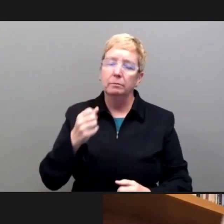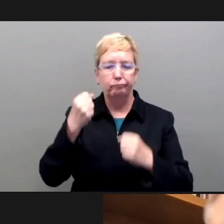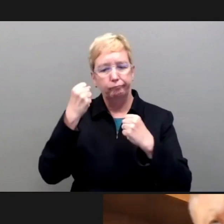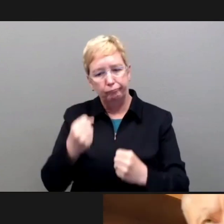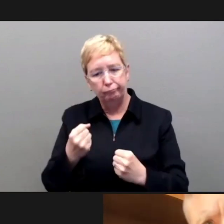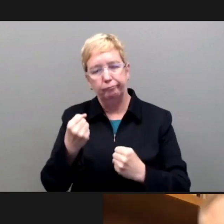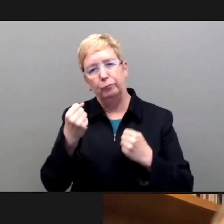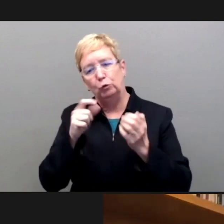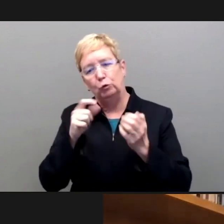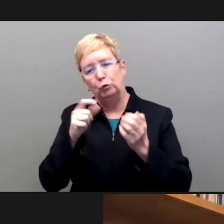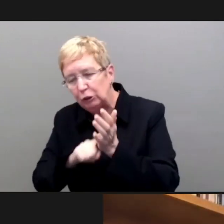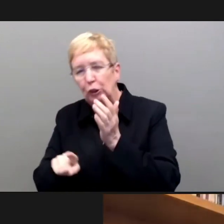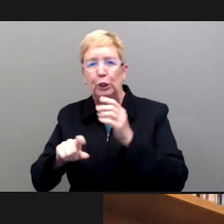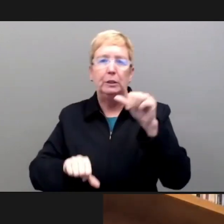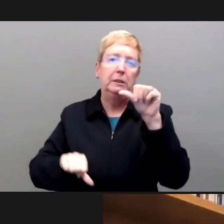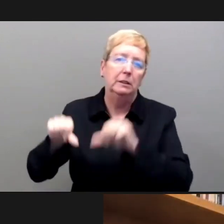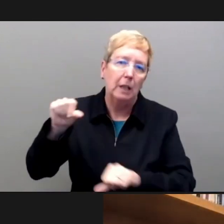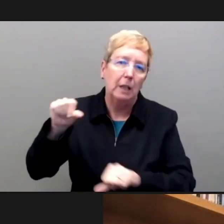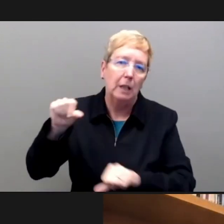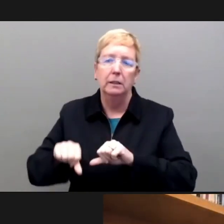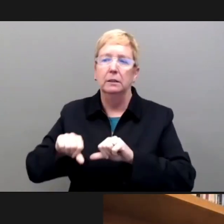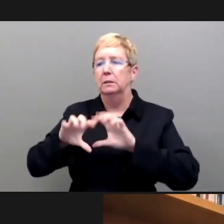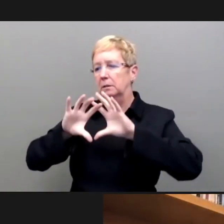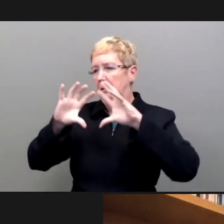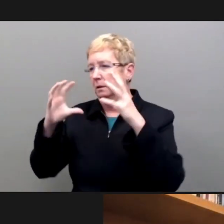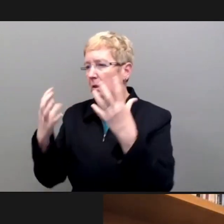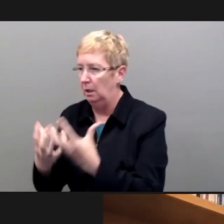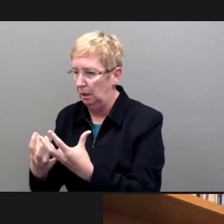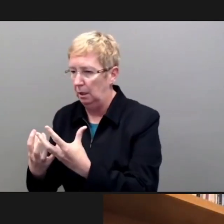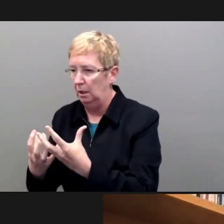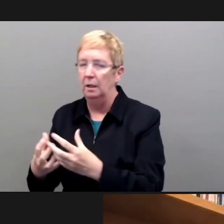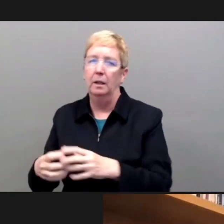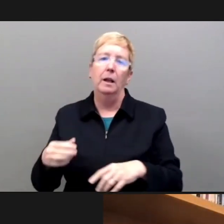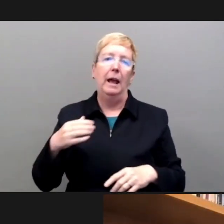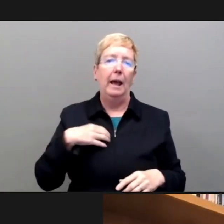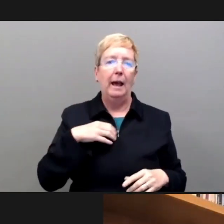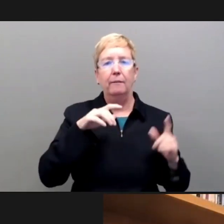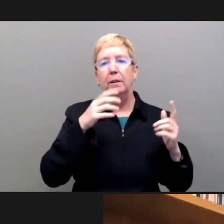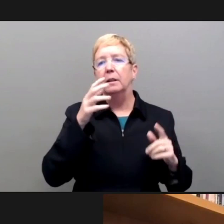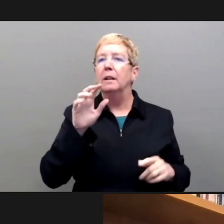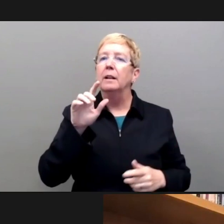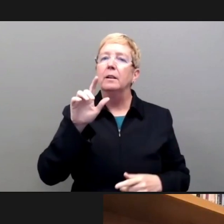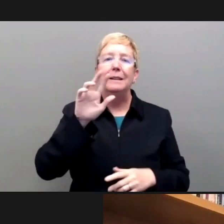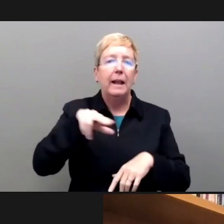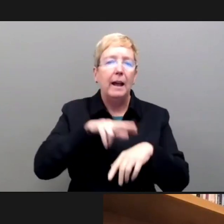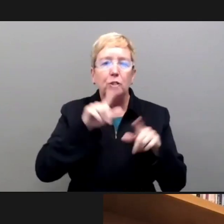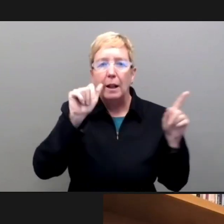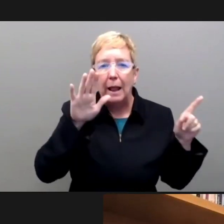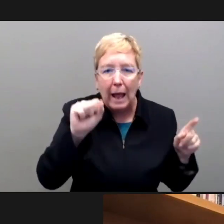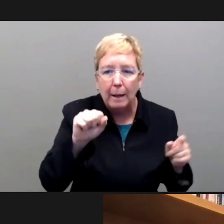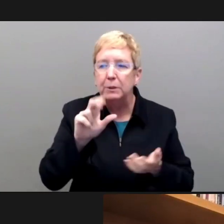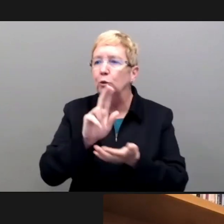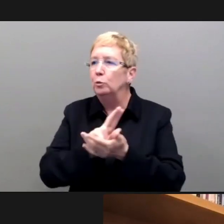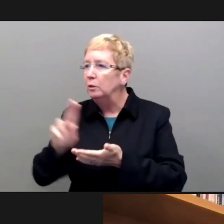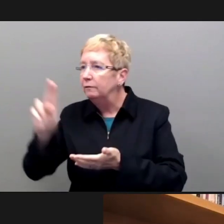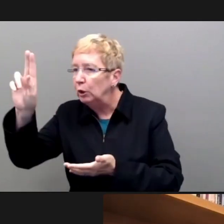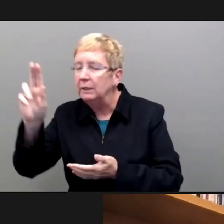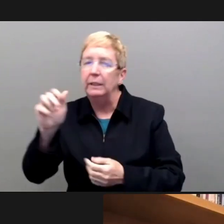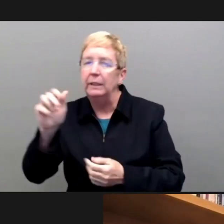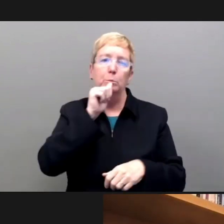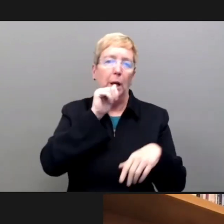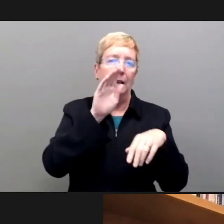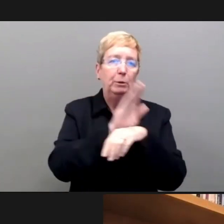work that is a collective partnership between labs, our universities, the private sector,